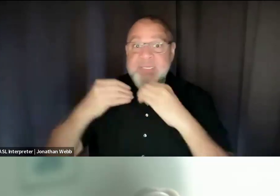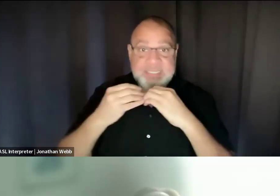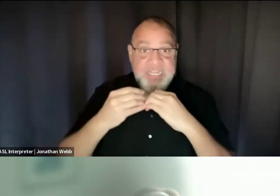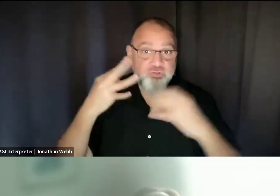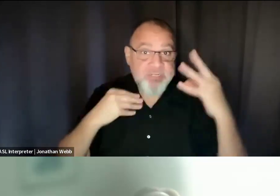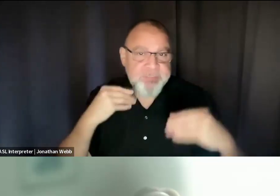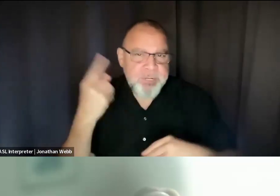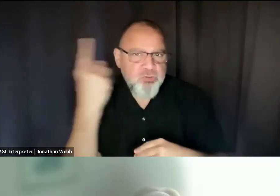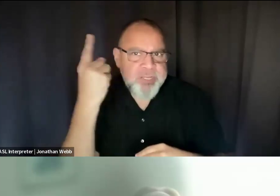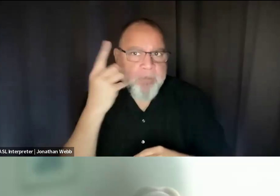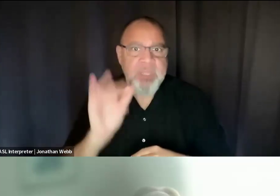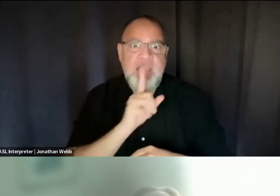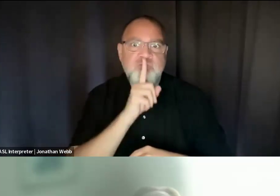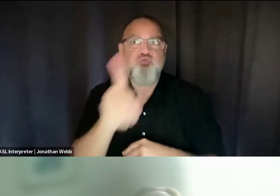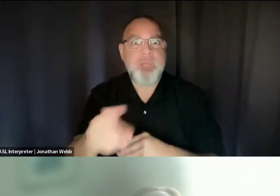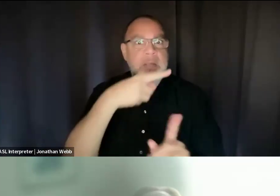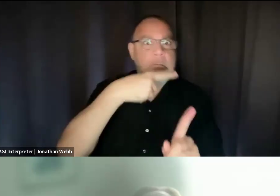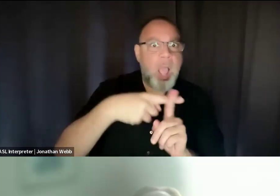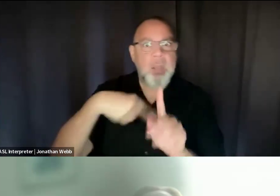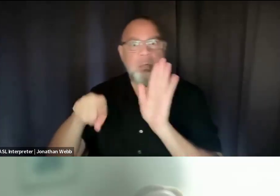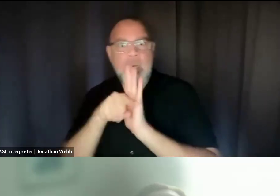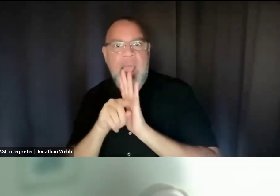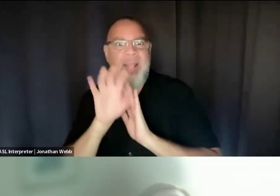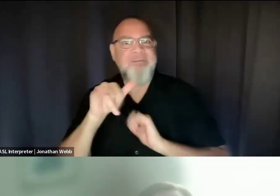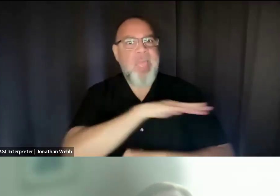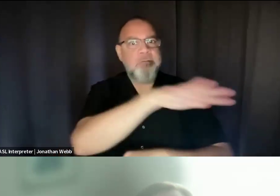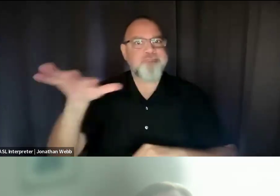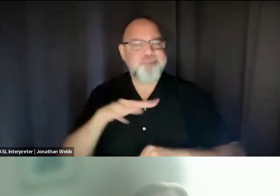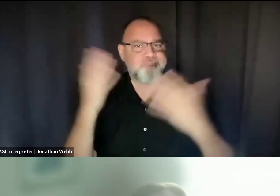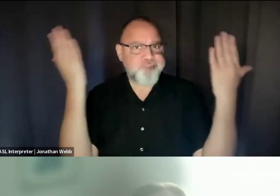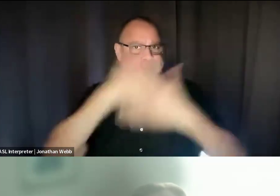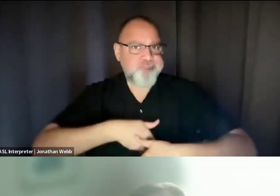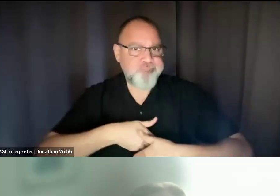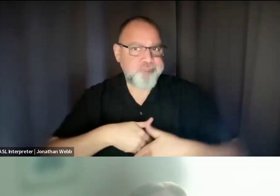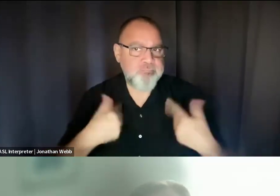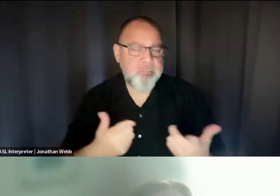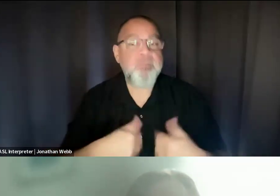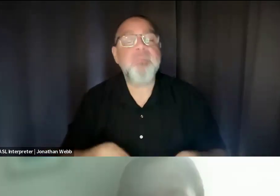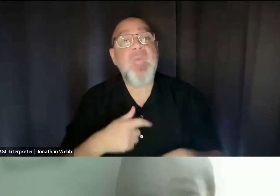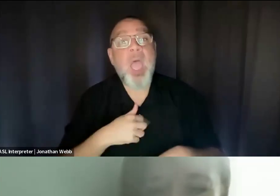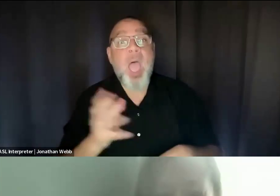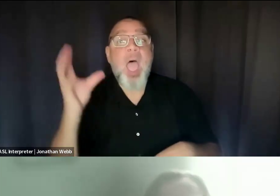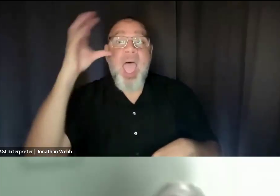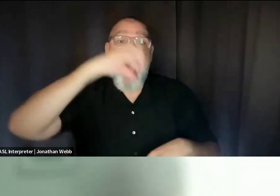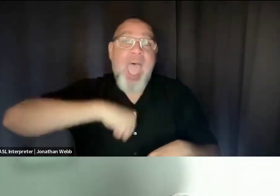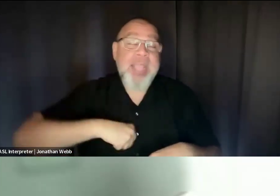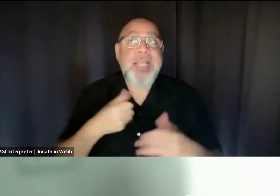Well, I think I guess personal and professional, whichever way you want to look at it.